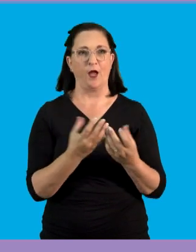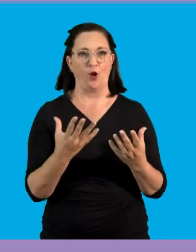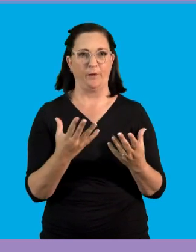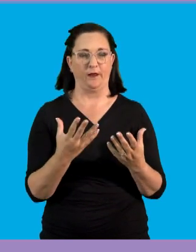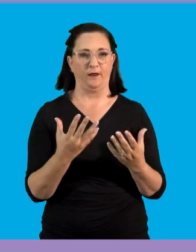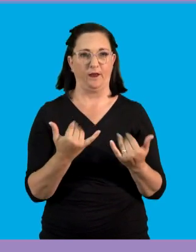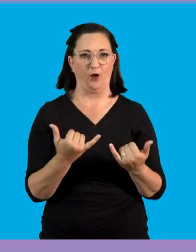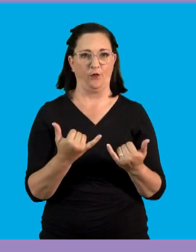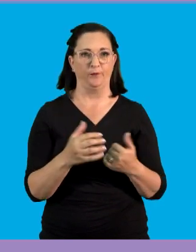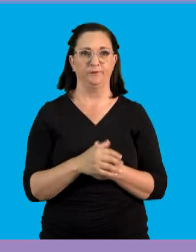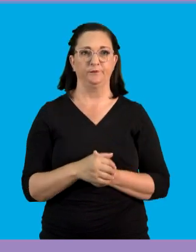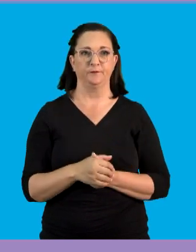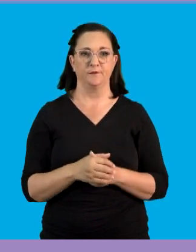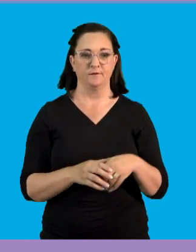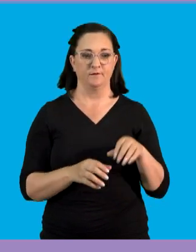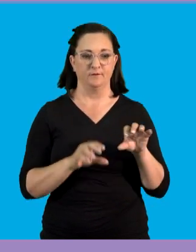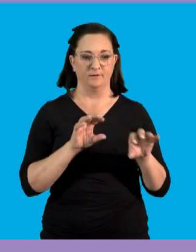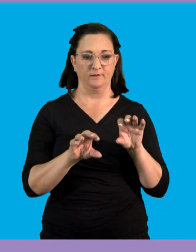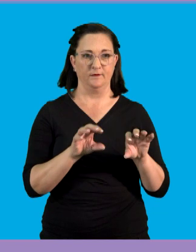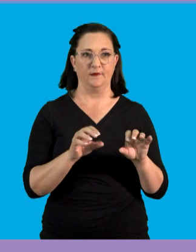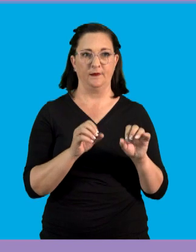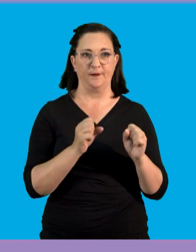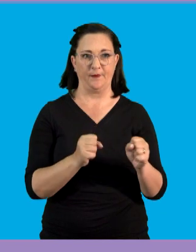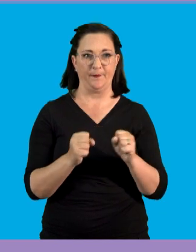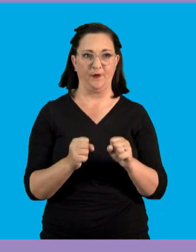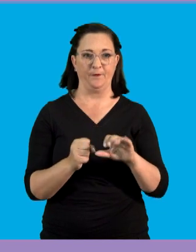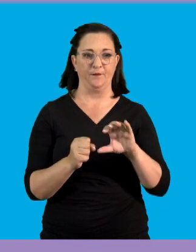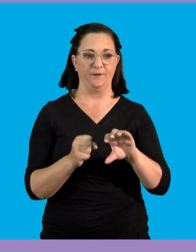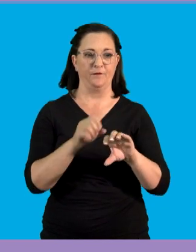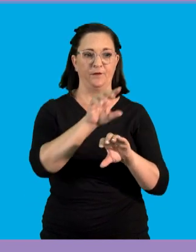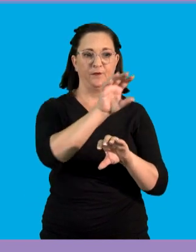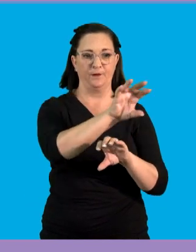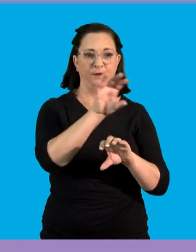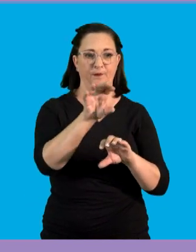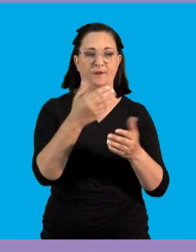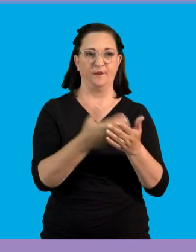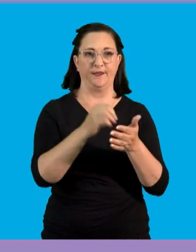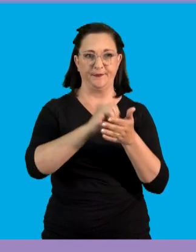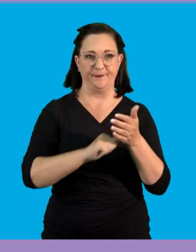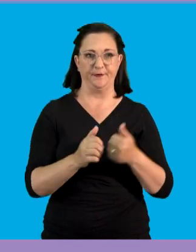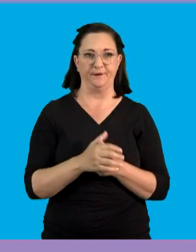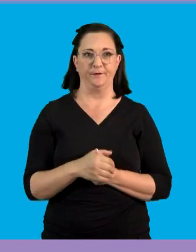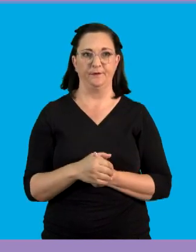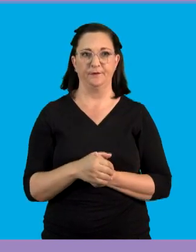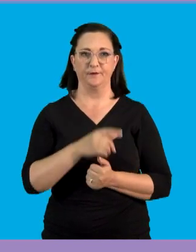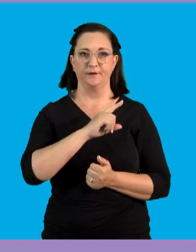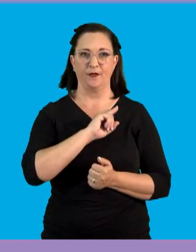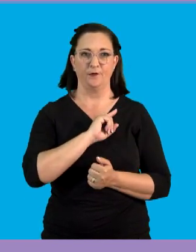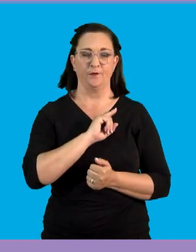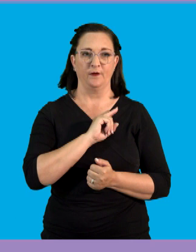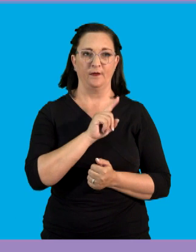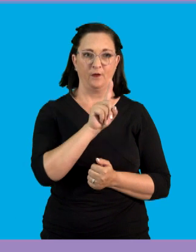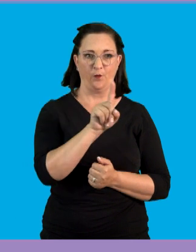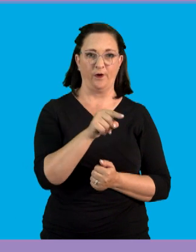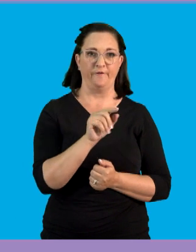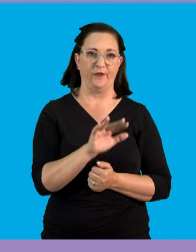left? I'm going to subtract the numerators and I am going to just keep the denominator. That gives me a